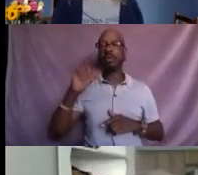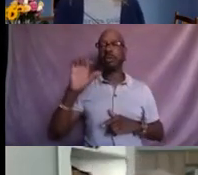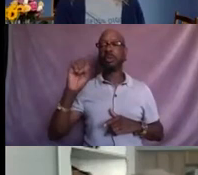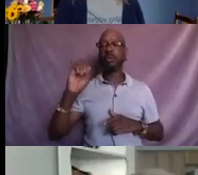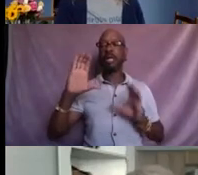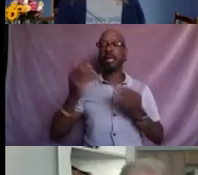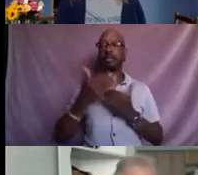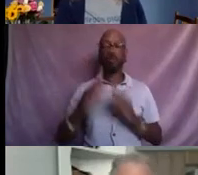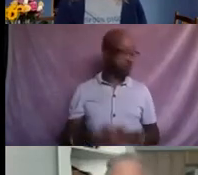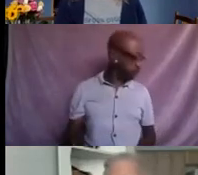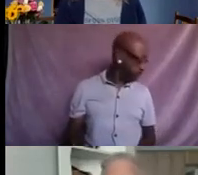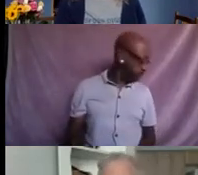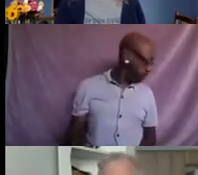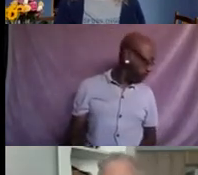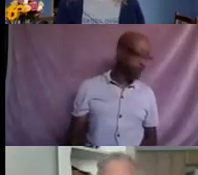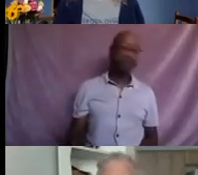Okay.